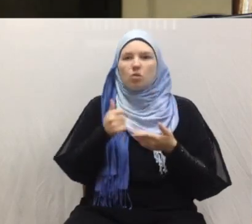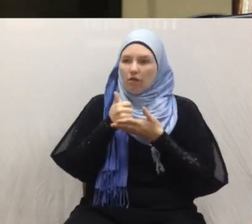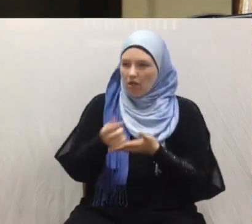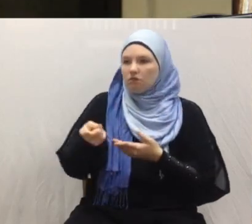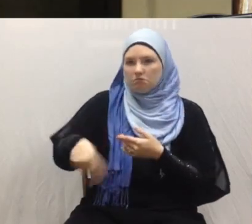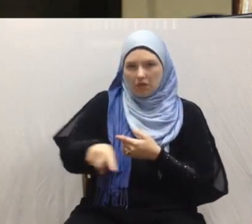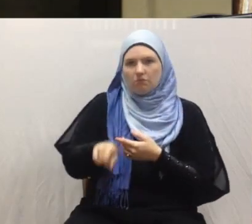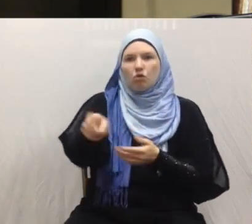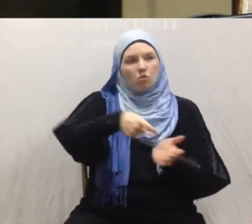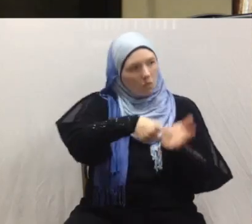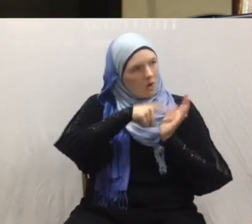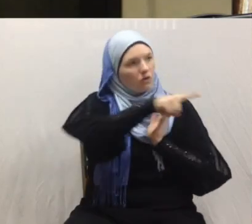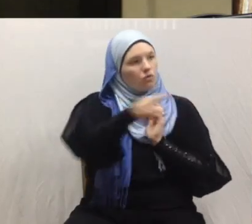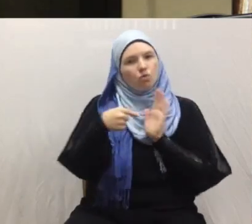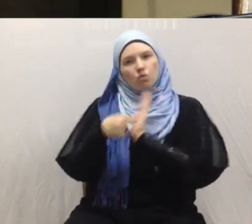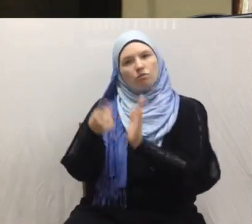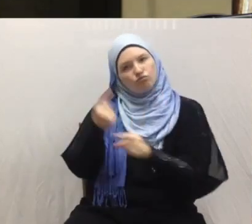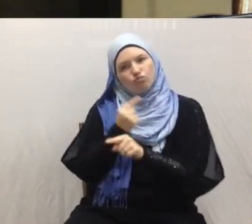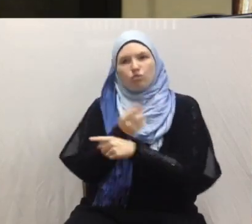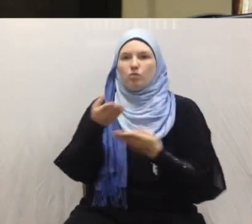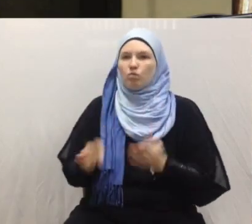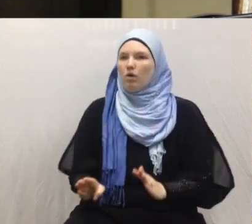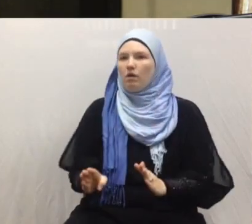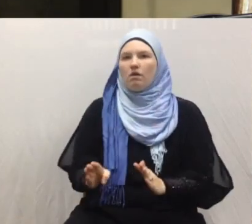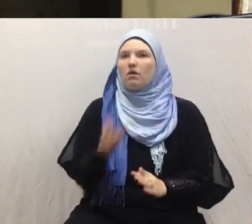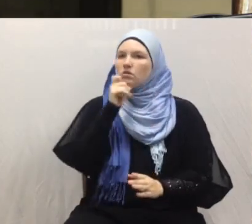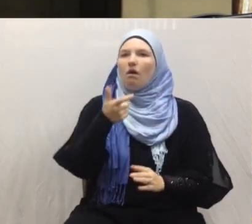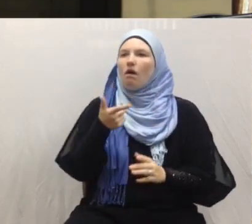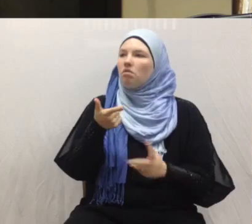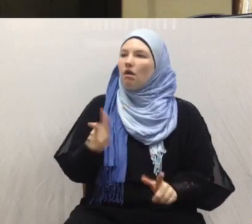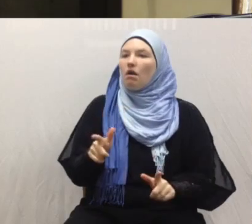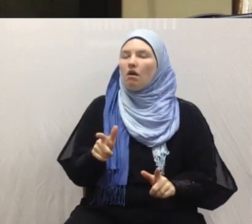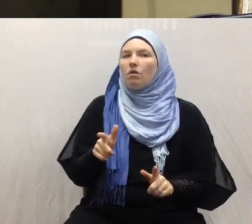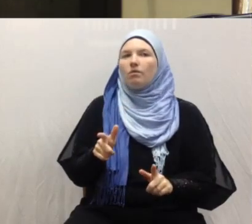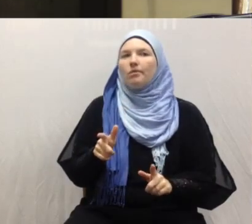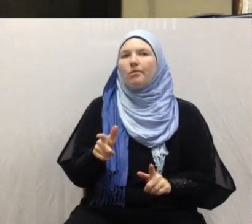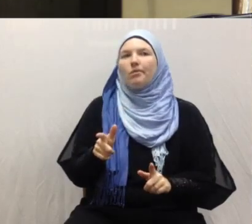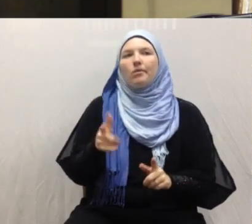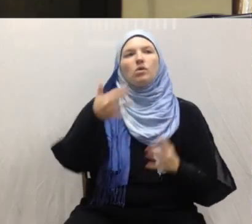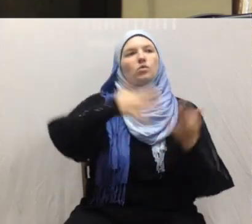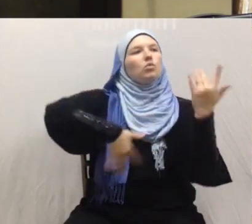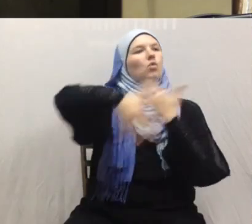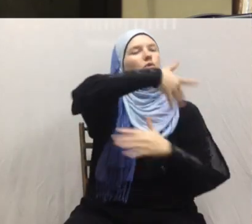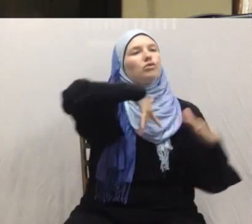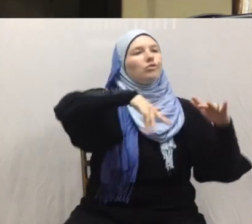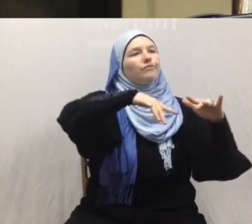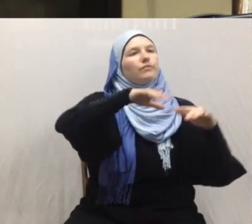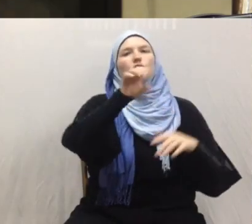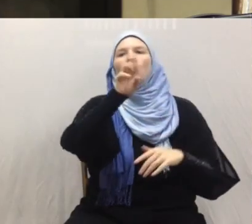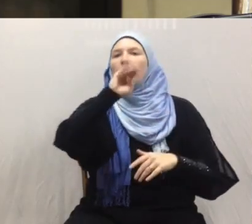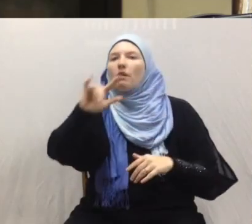righteousness, and not allow anybody to go astray in terms of social,